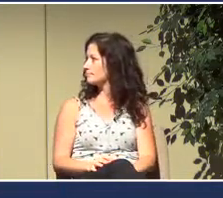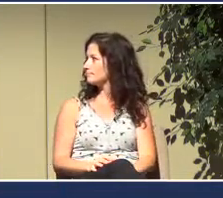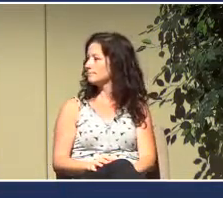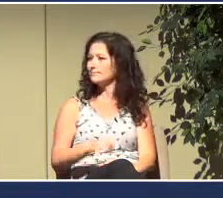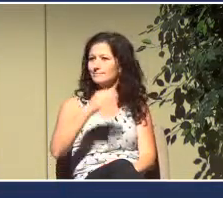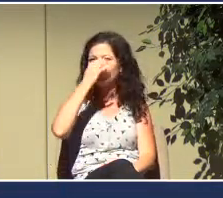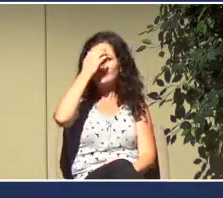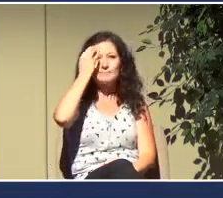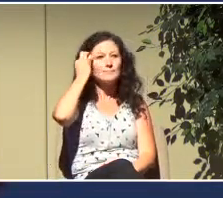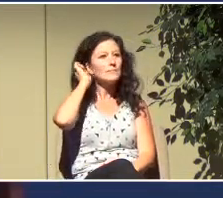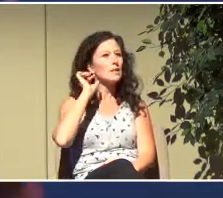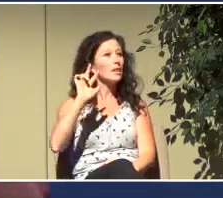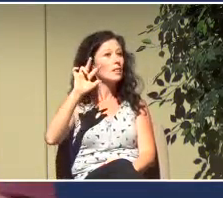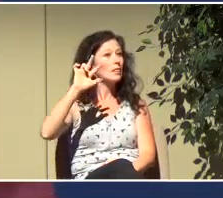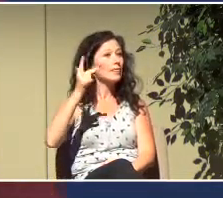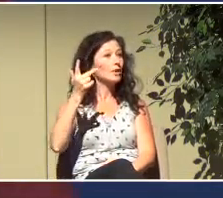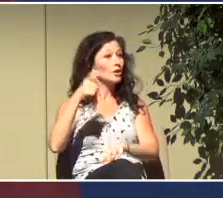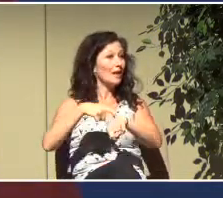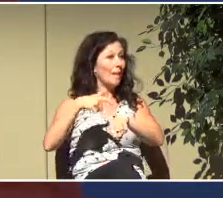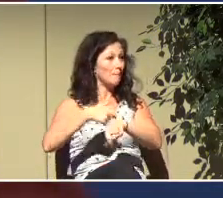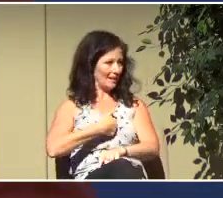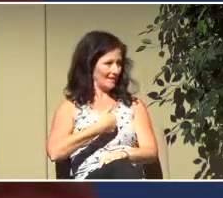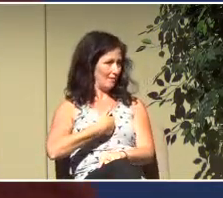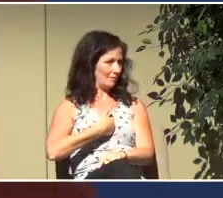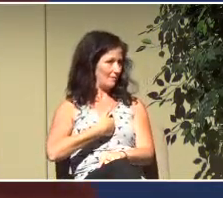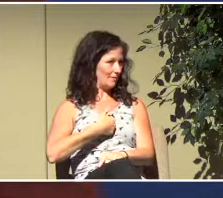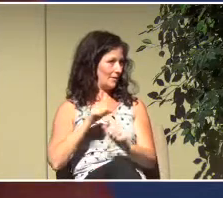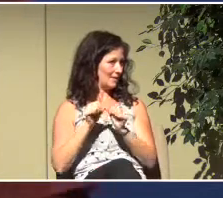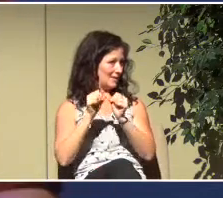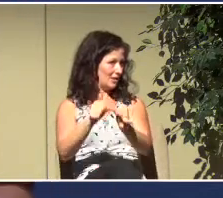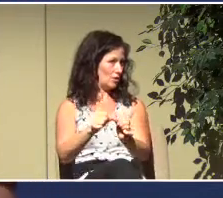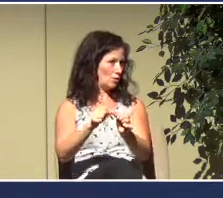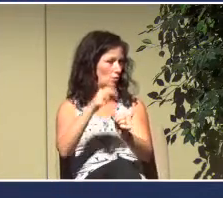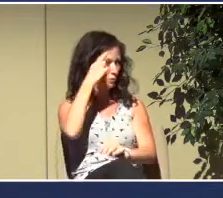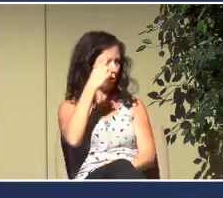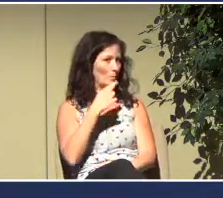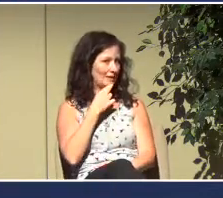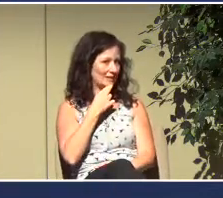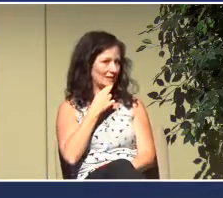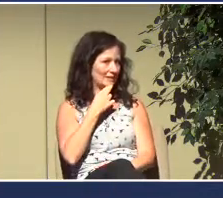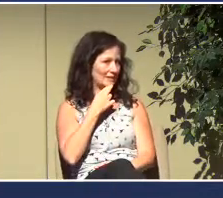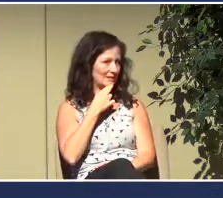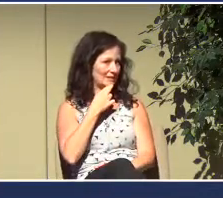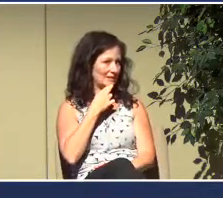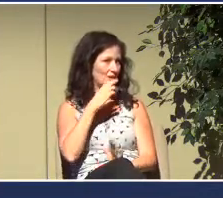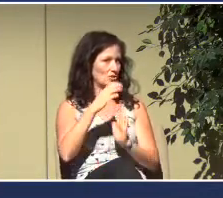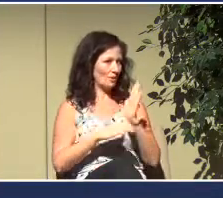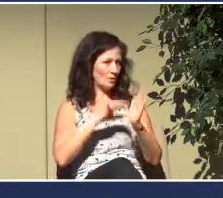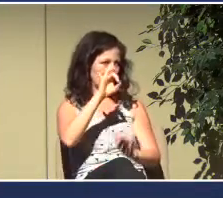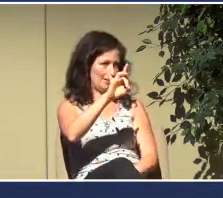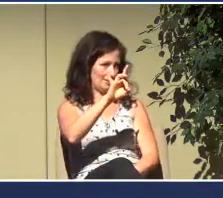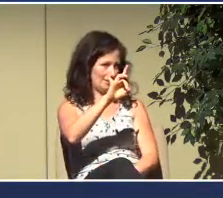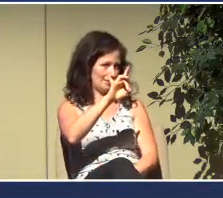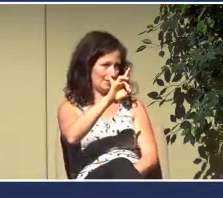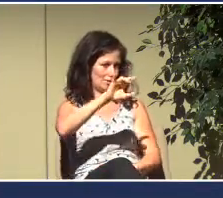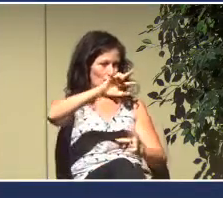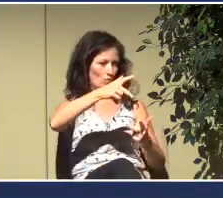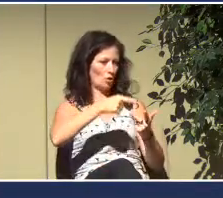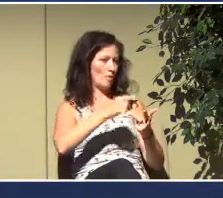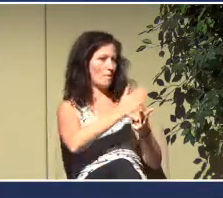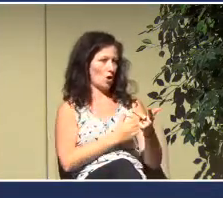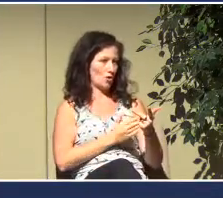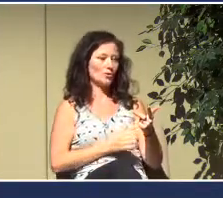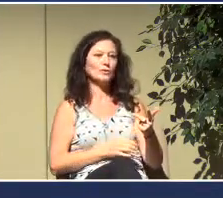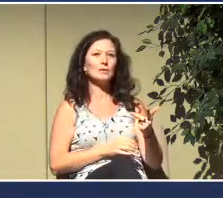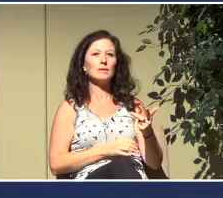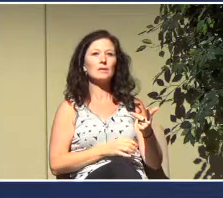This is the third sermon in a series of sermons, each of them looking at the first half of Romans chapter 8. This chapter really is